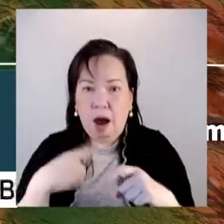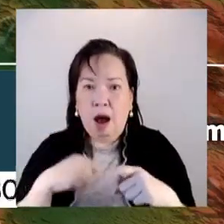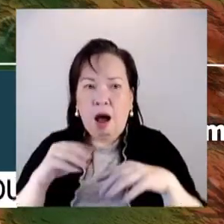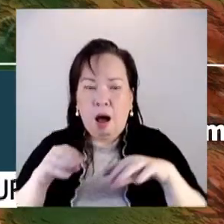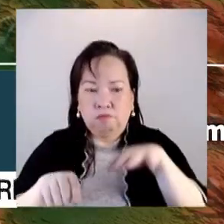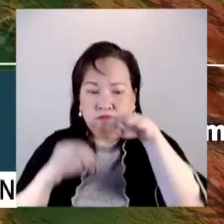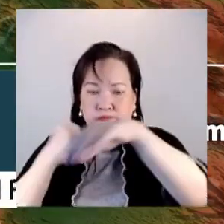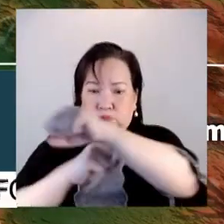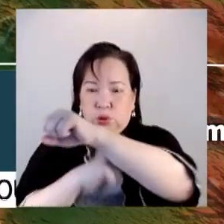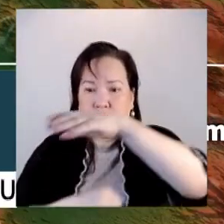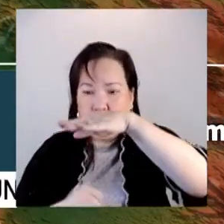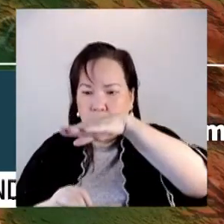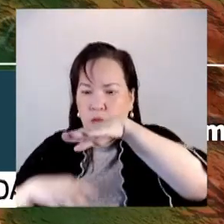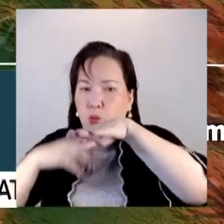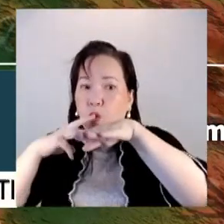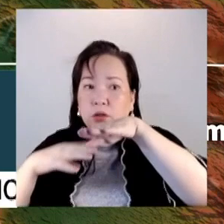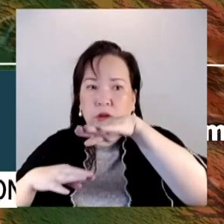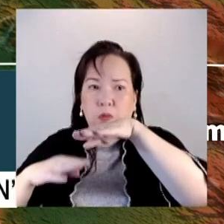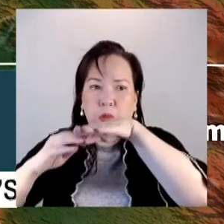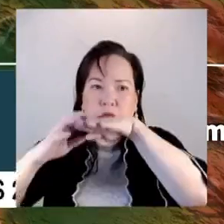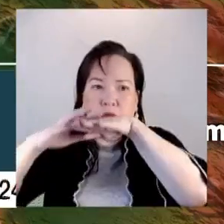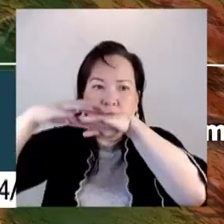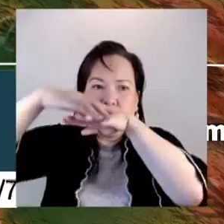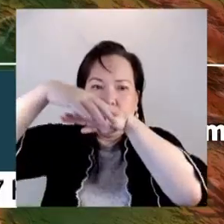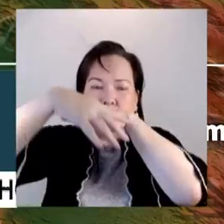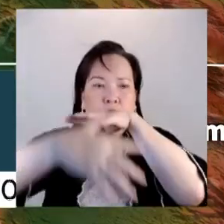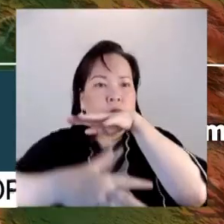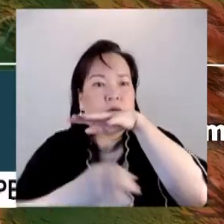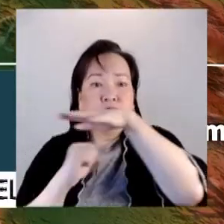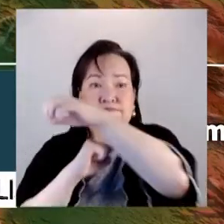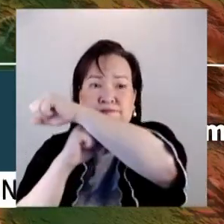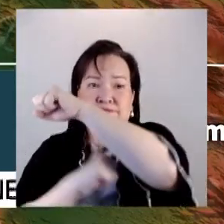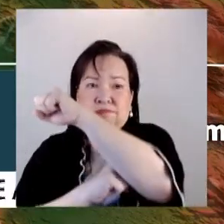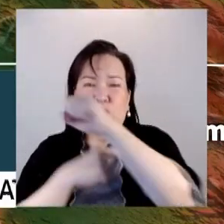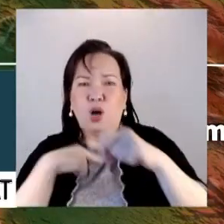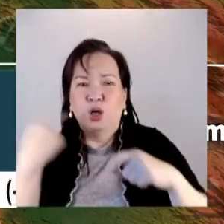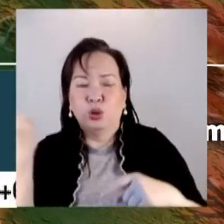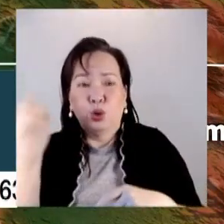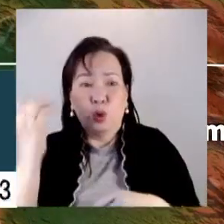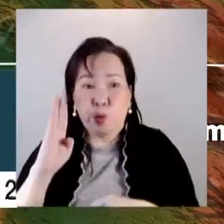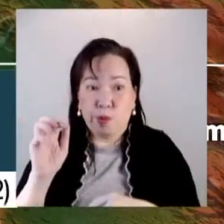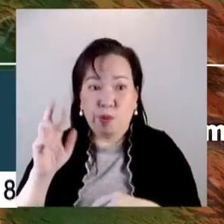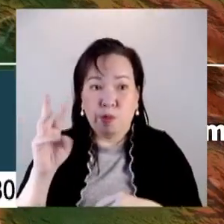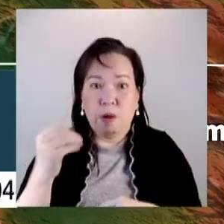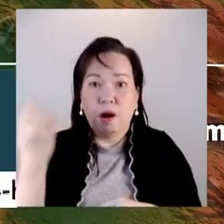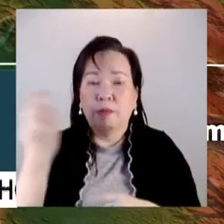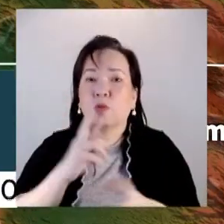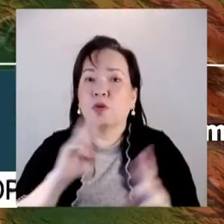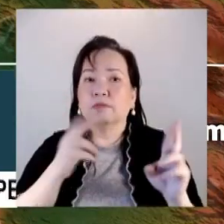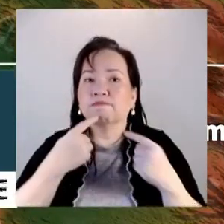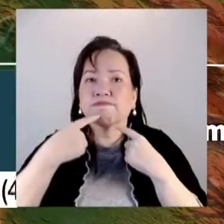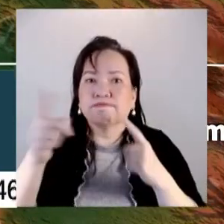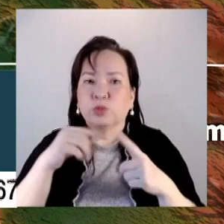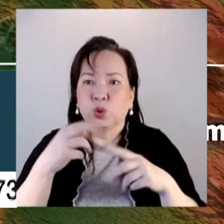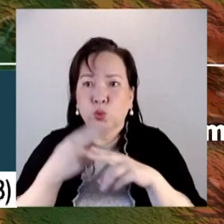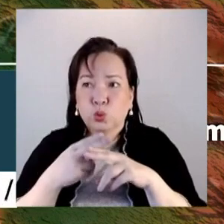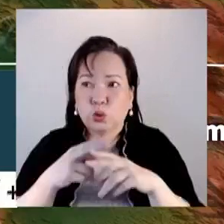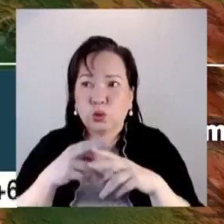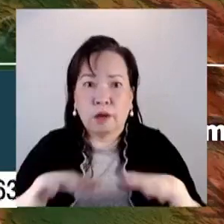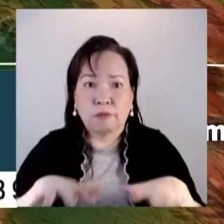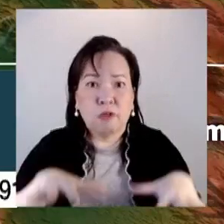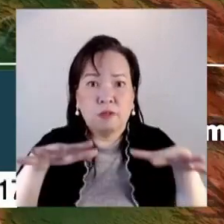And the Emergency Disaster Office of Bangsamoro will issue an order anytime now that the highways in the north